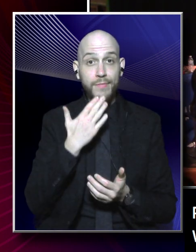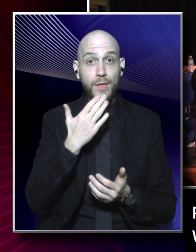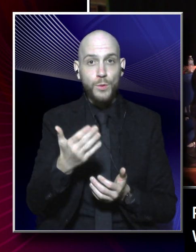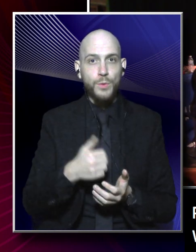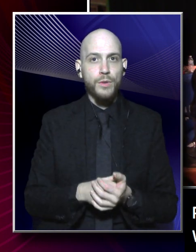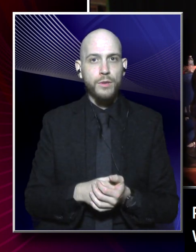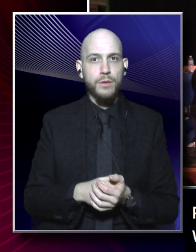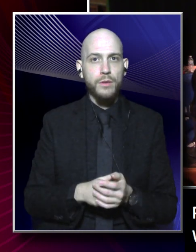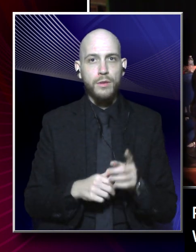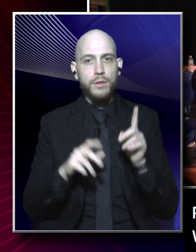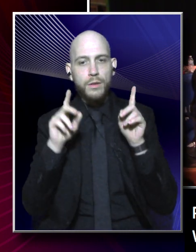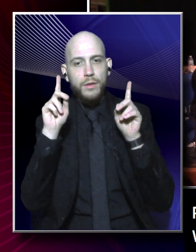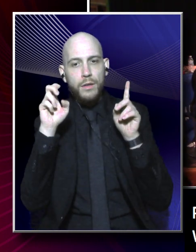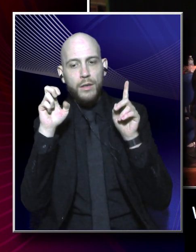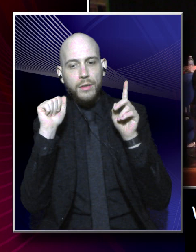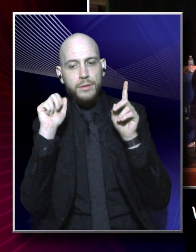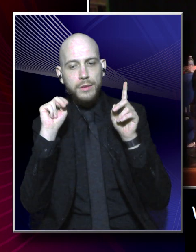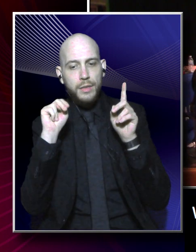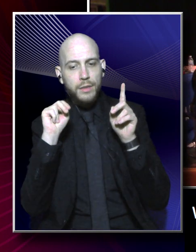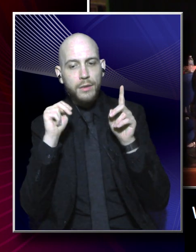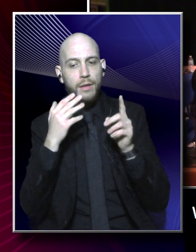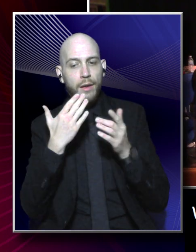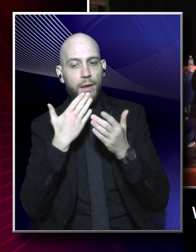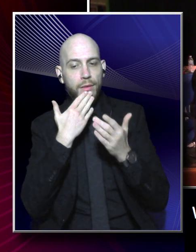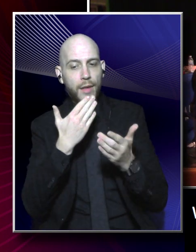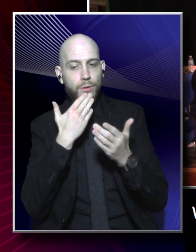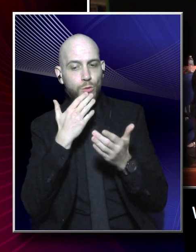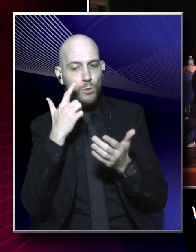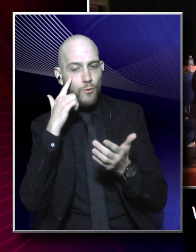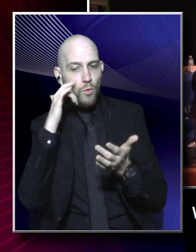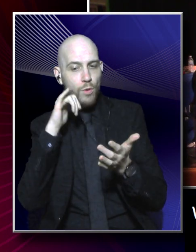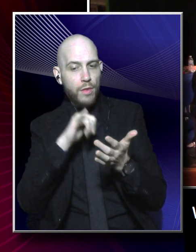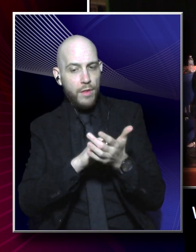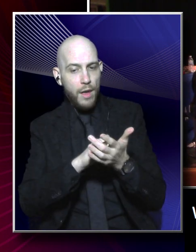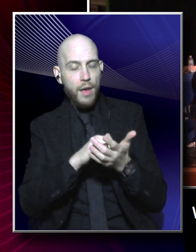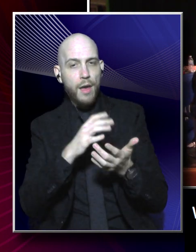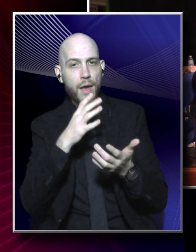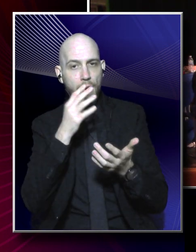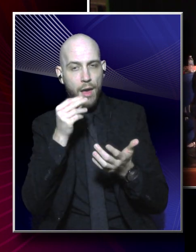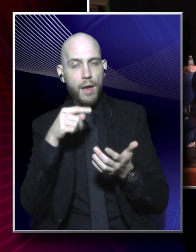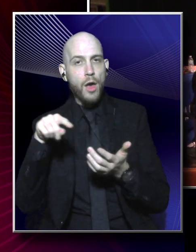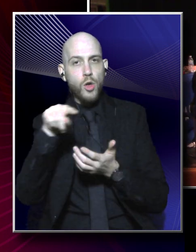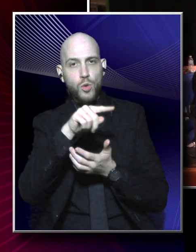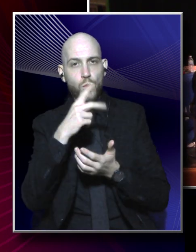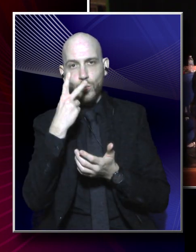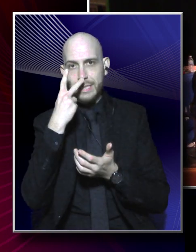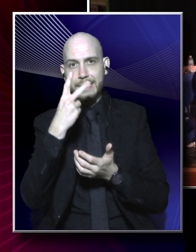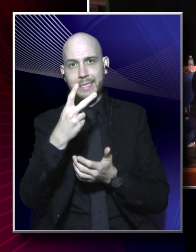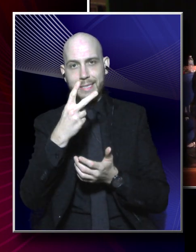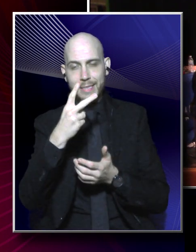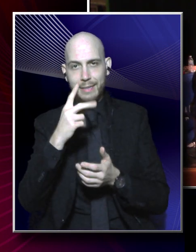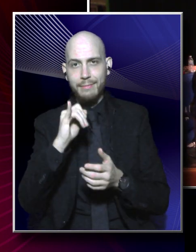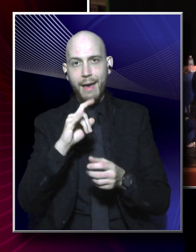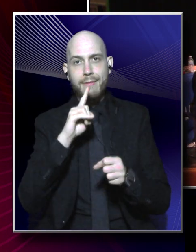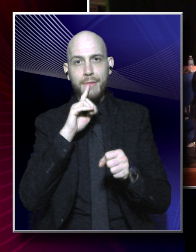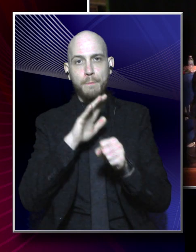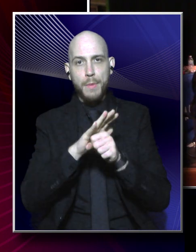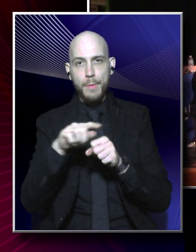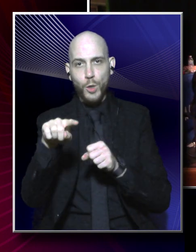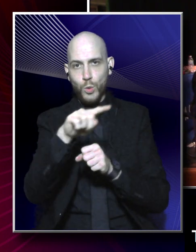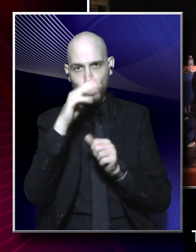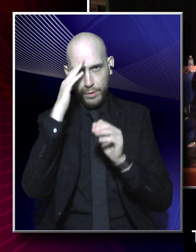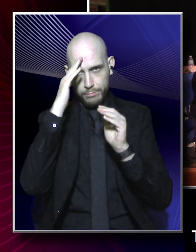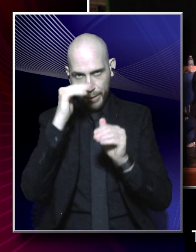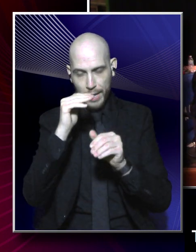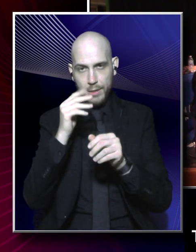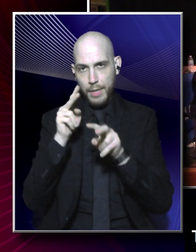Hey, Mark, this is Dean. I just want to tell everybody thank you for that, and I think you're going to see the kind of commitment that I think y'all are expecting, and I'm looking forward to working with you,